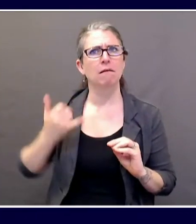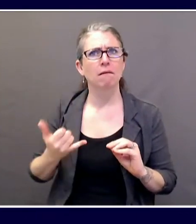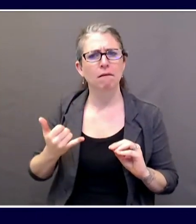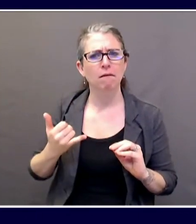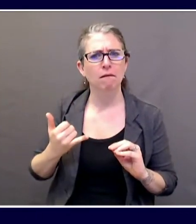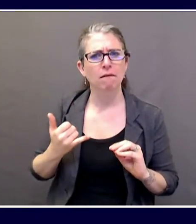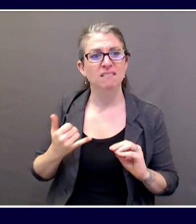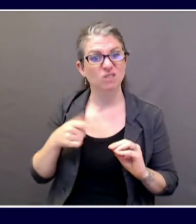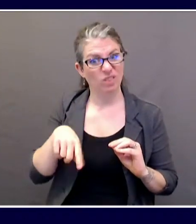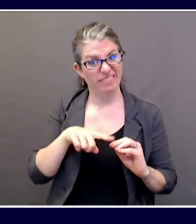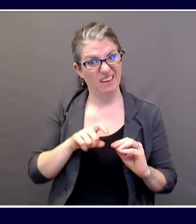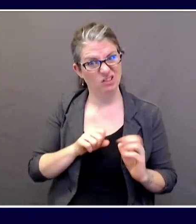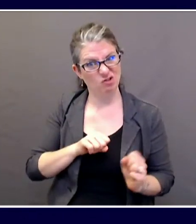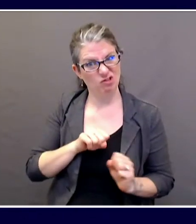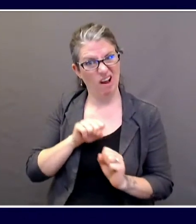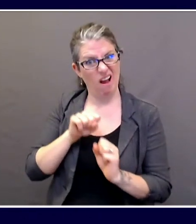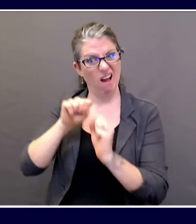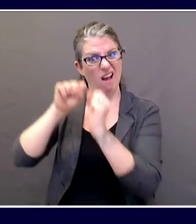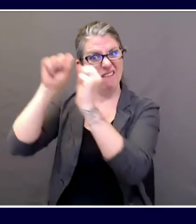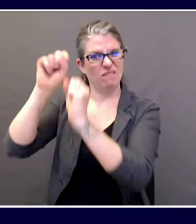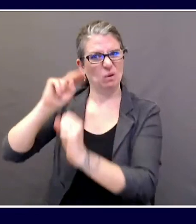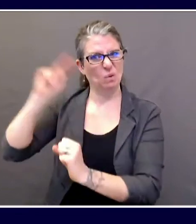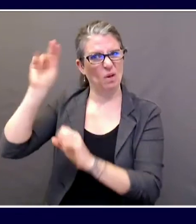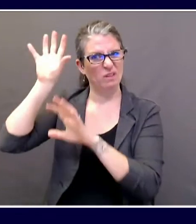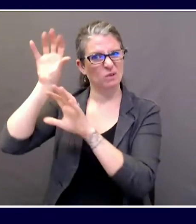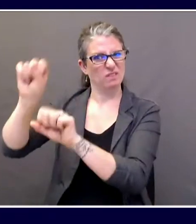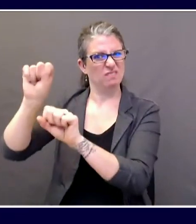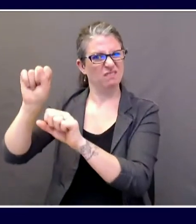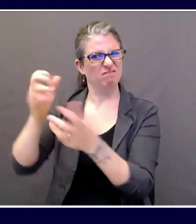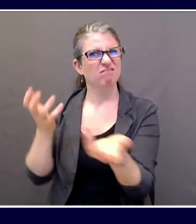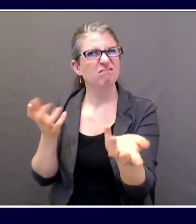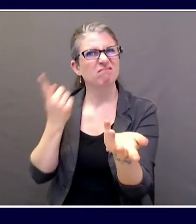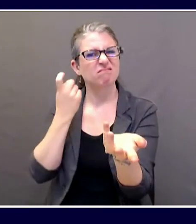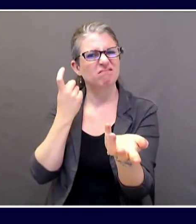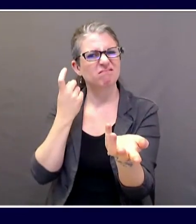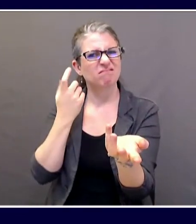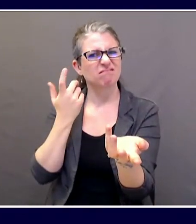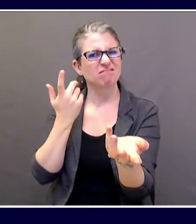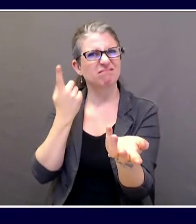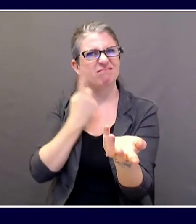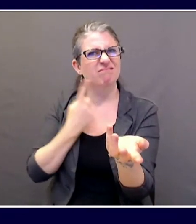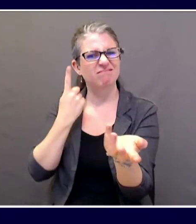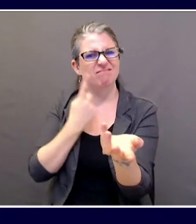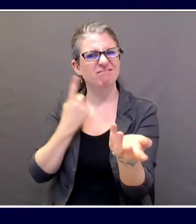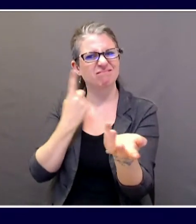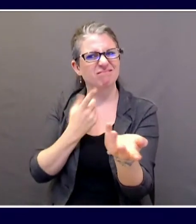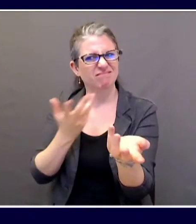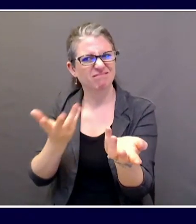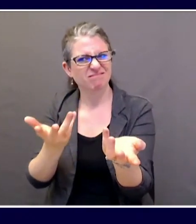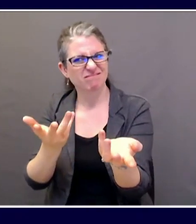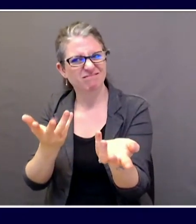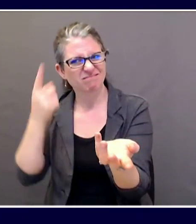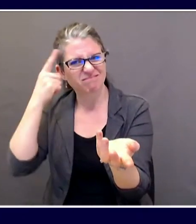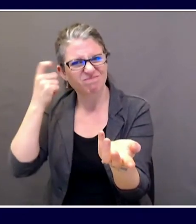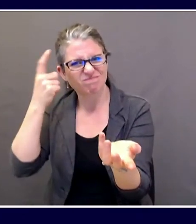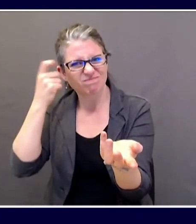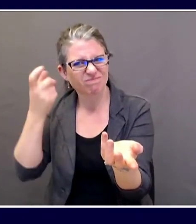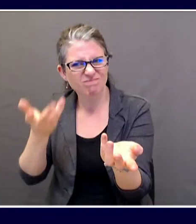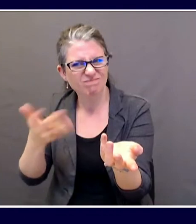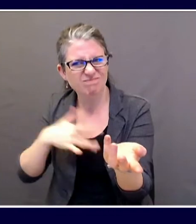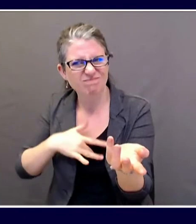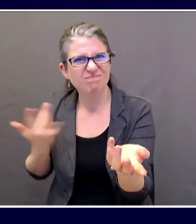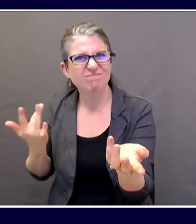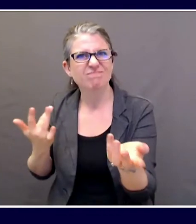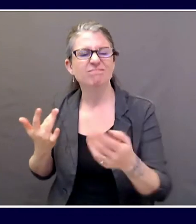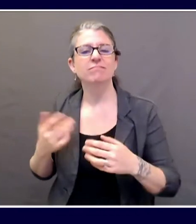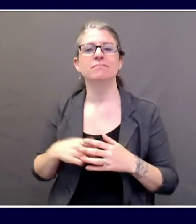in where we are sending vaccine, or is the demand in the southern part of the state just higher? I think there is certainly a demand component to it.